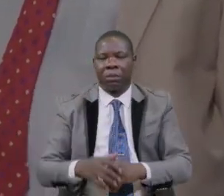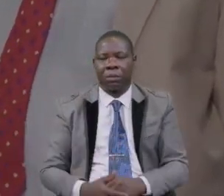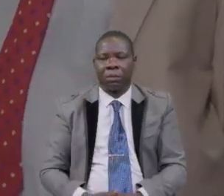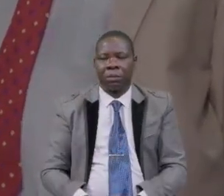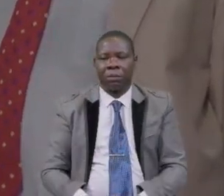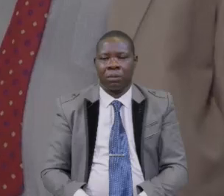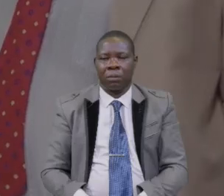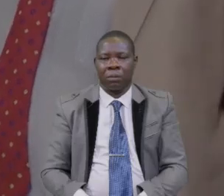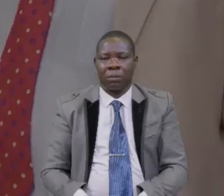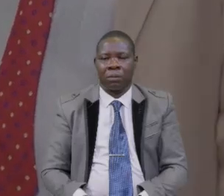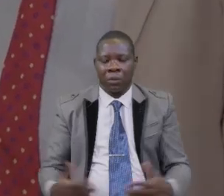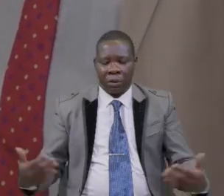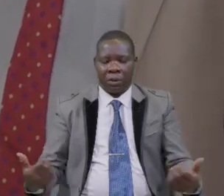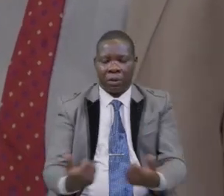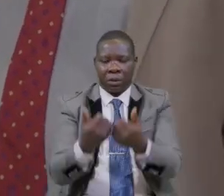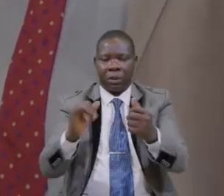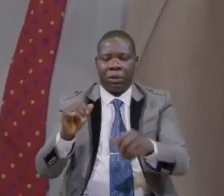challenging times,